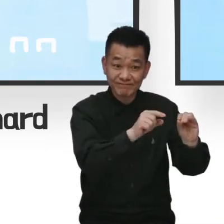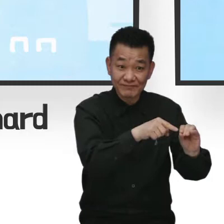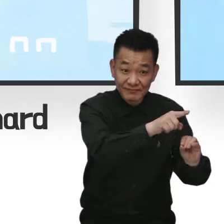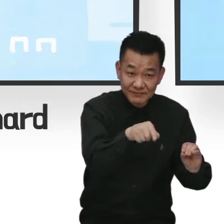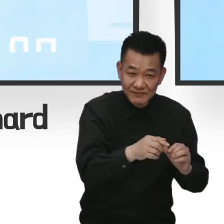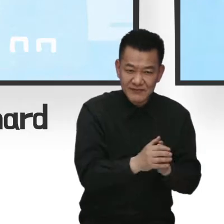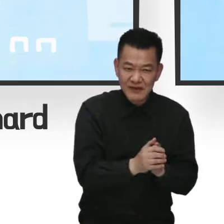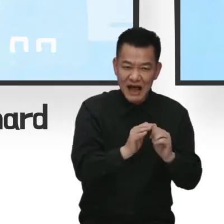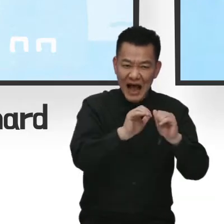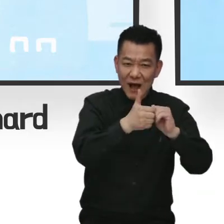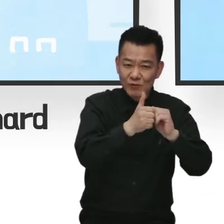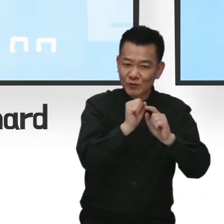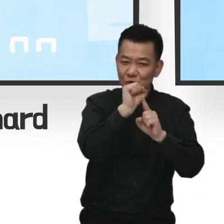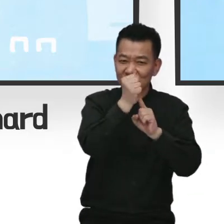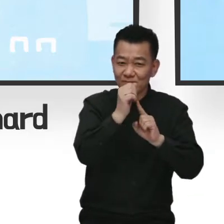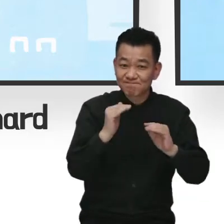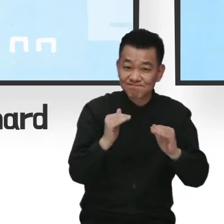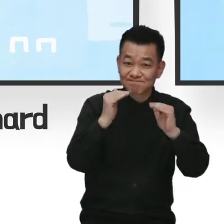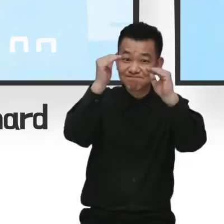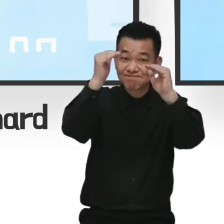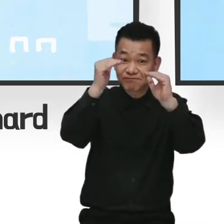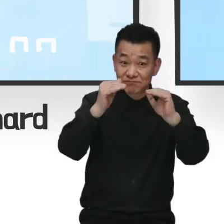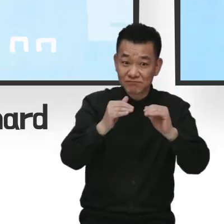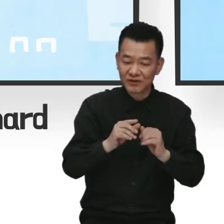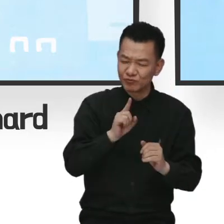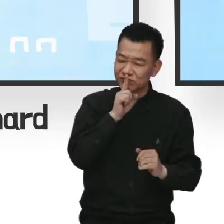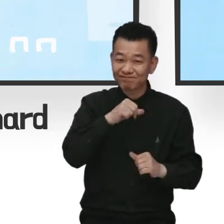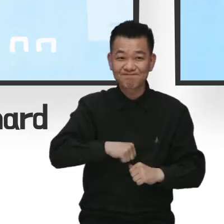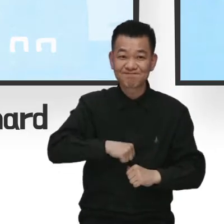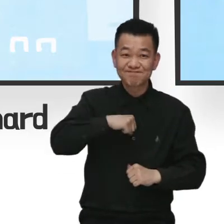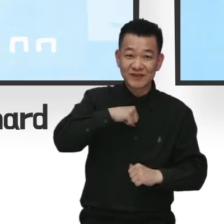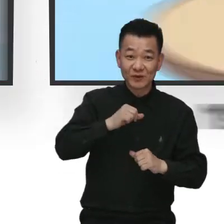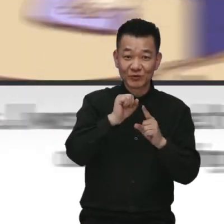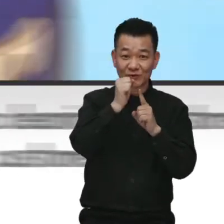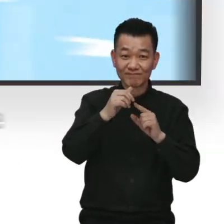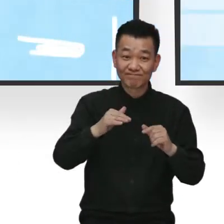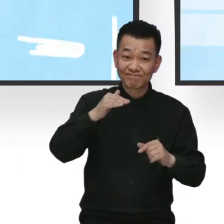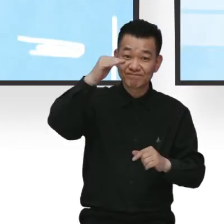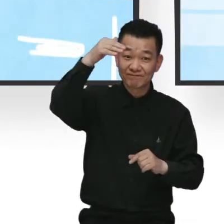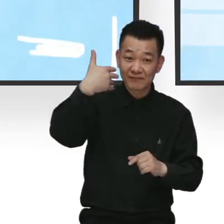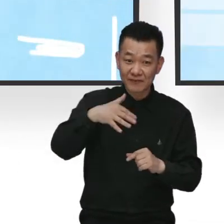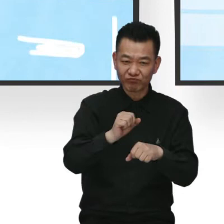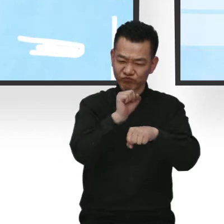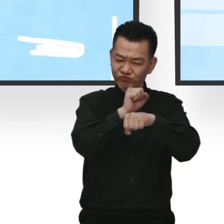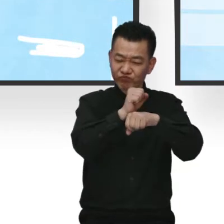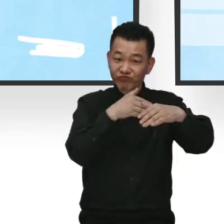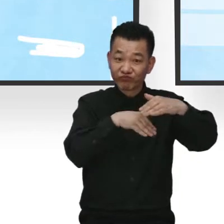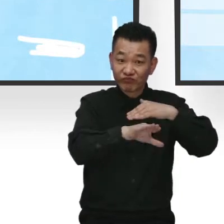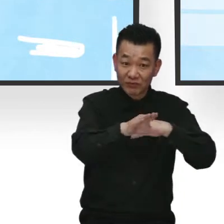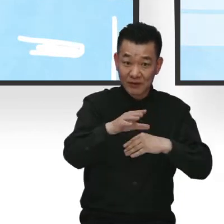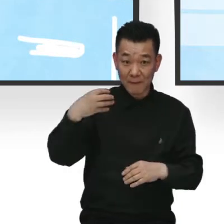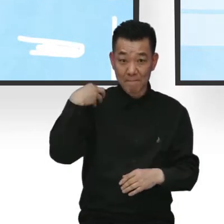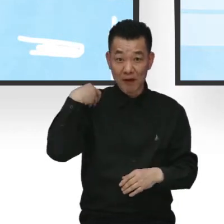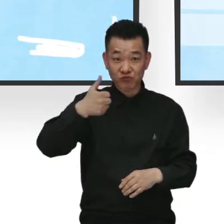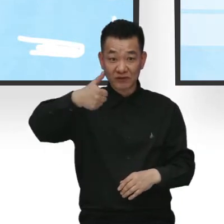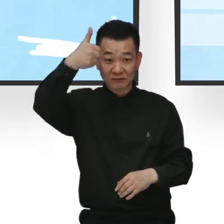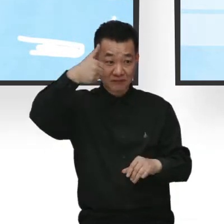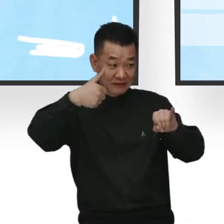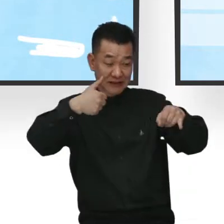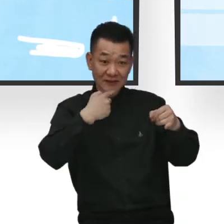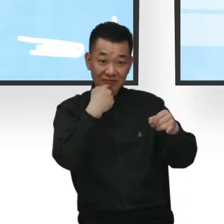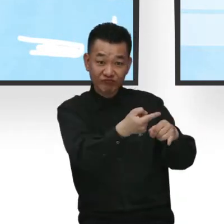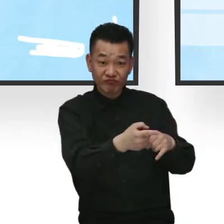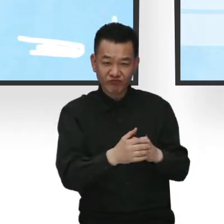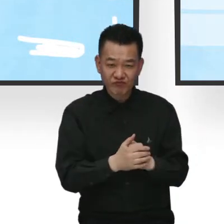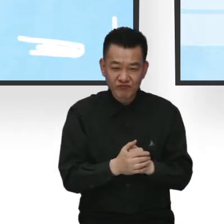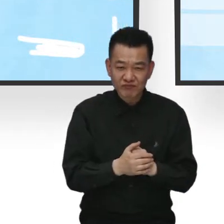They were very proud that she was able to start work as part of society. The owner of the fast food chain assigned her cleaning